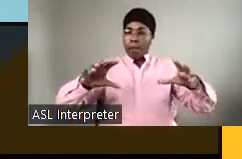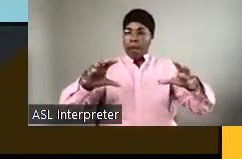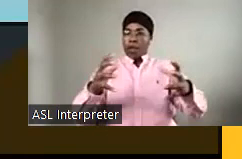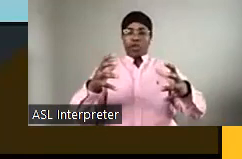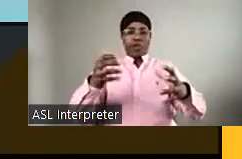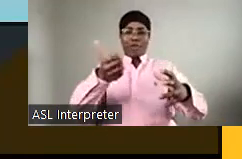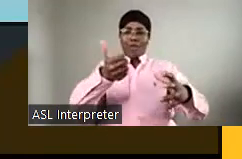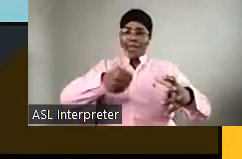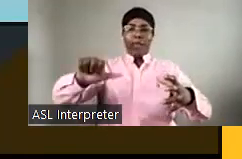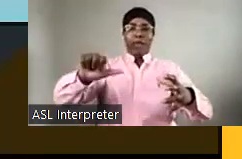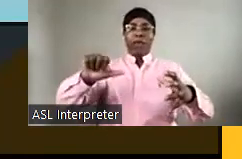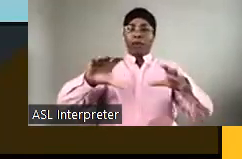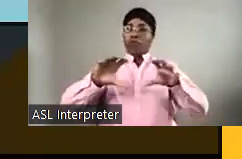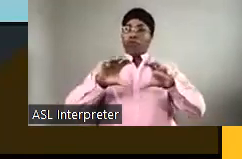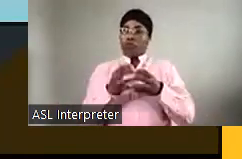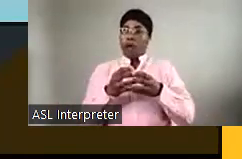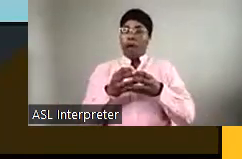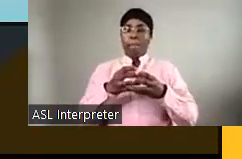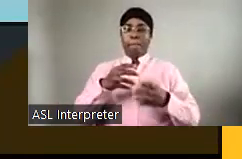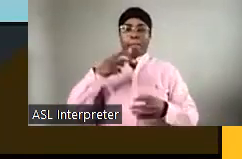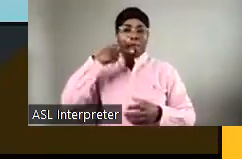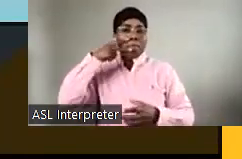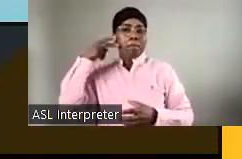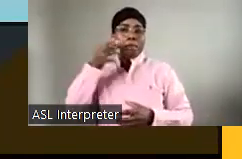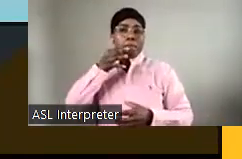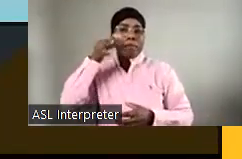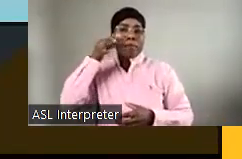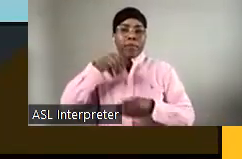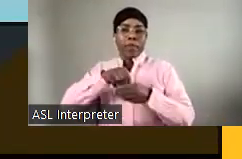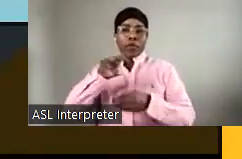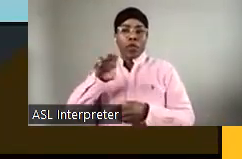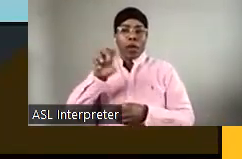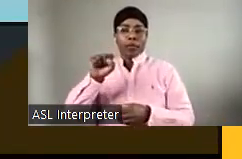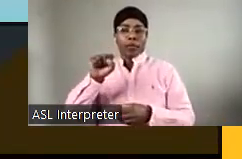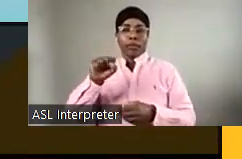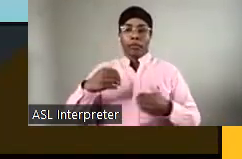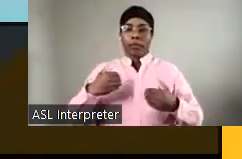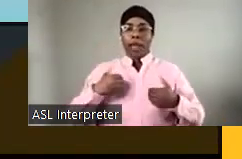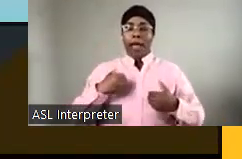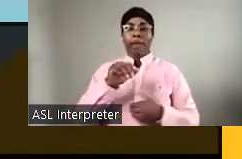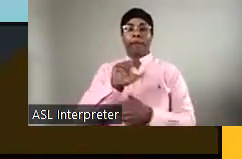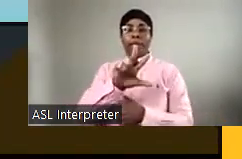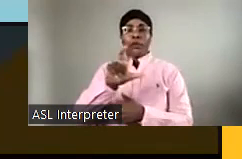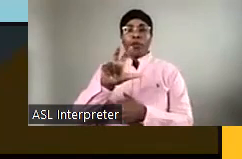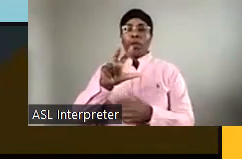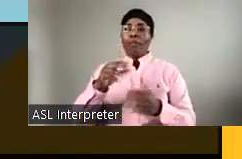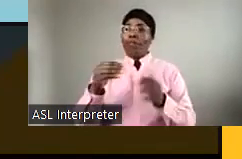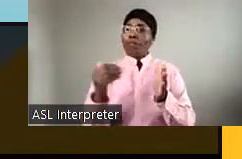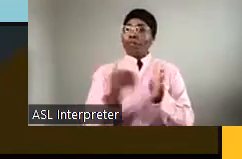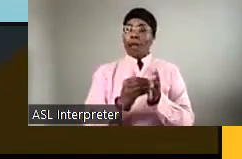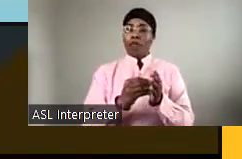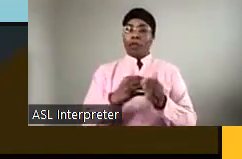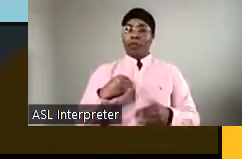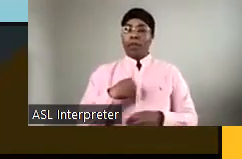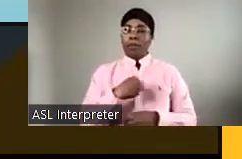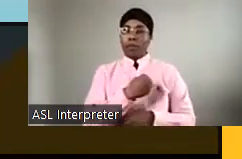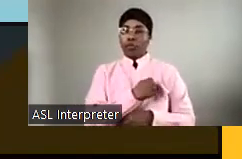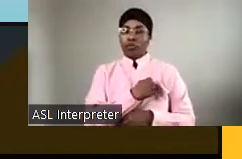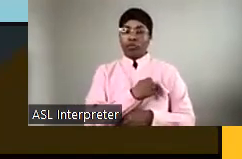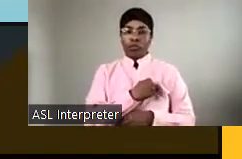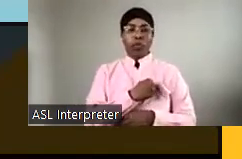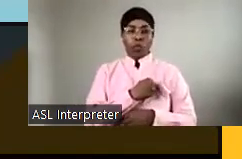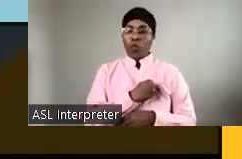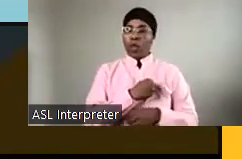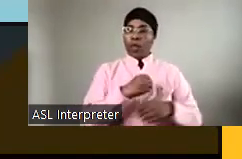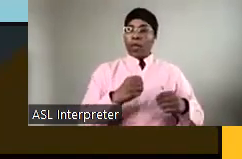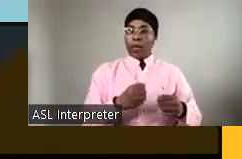US. We have around 53,000 members. Annually, we issue around 55,000 licenses to